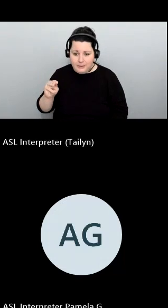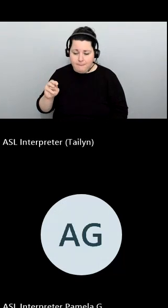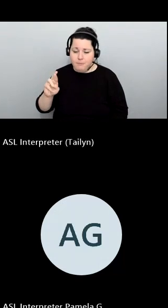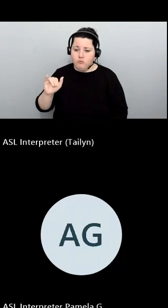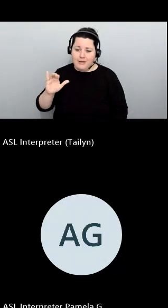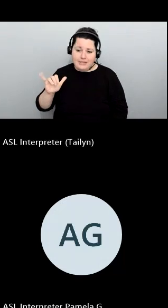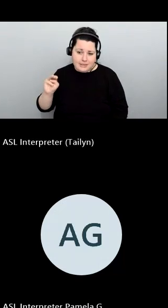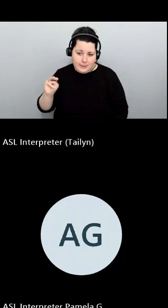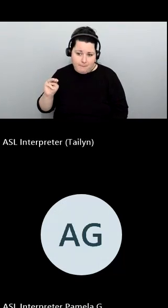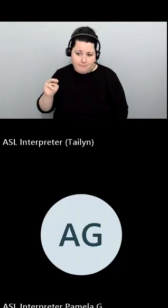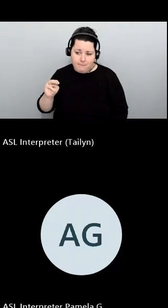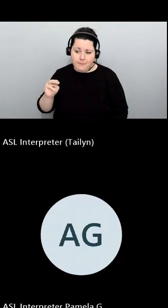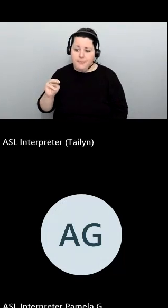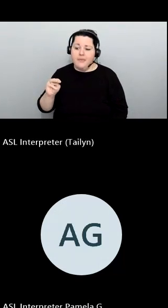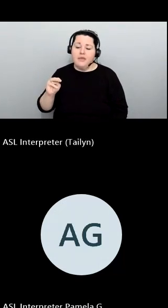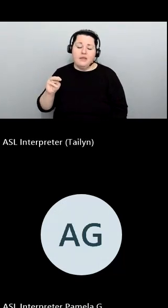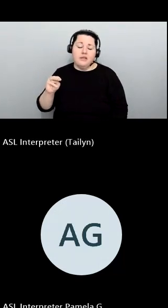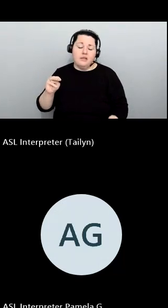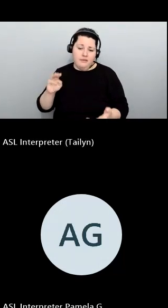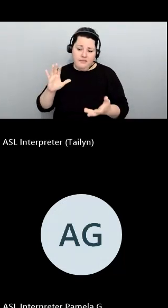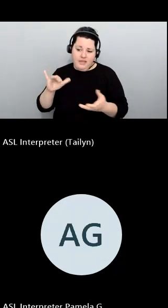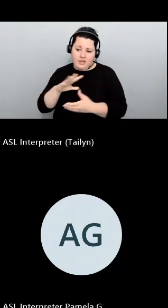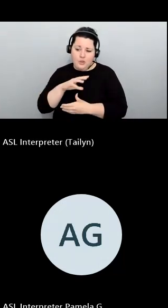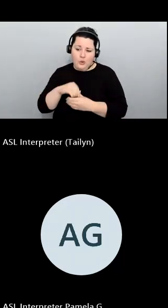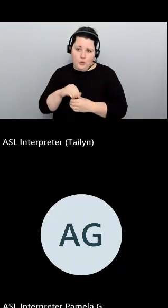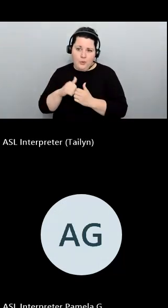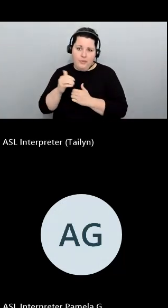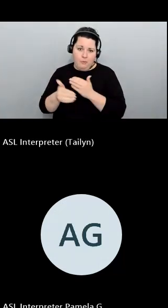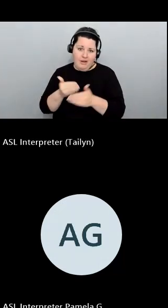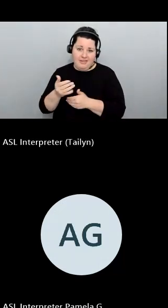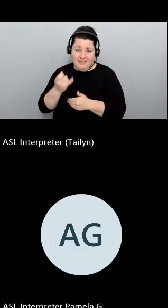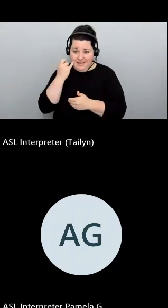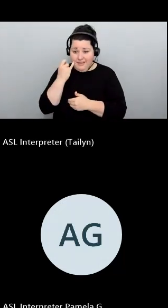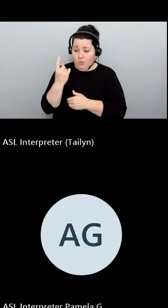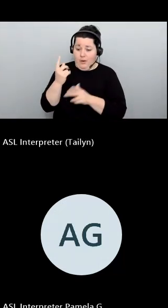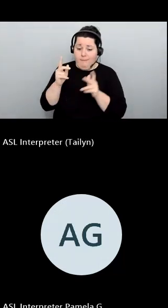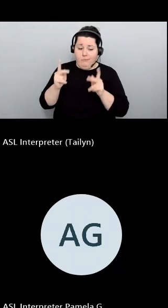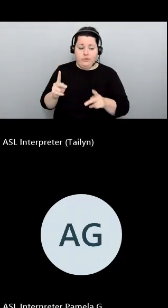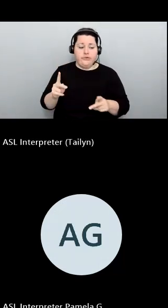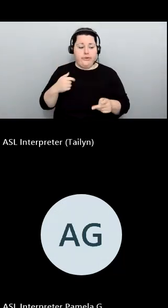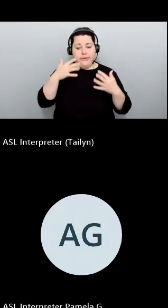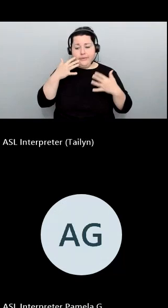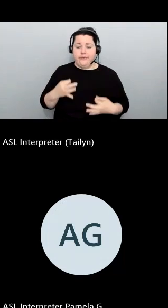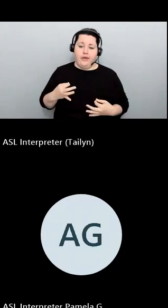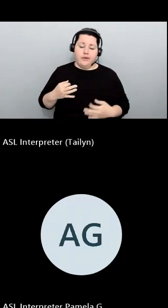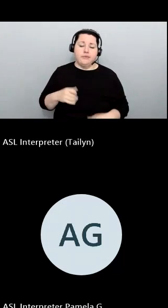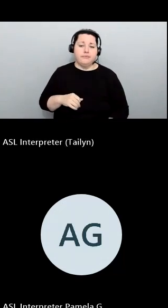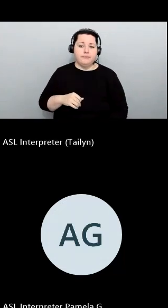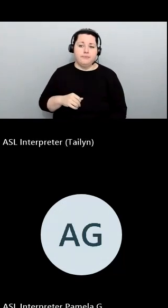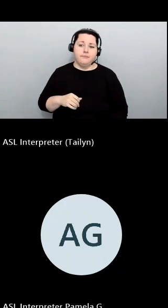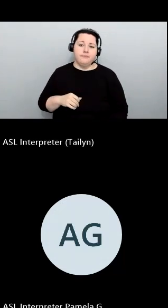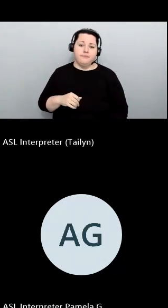racism inherent in a lot of those processes when it's all one person's decision.